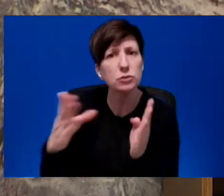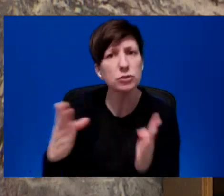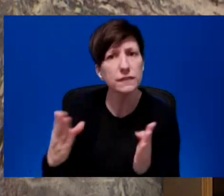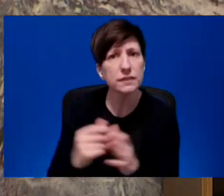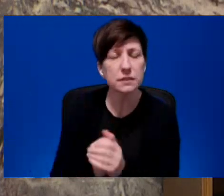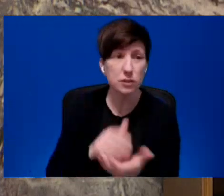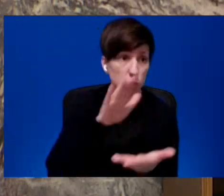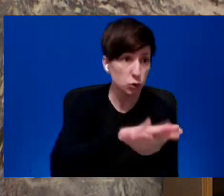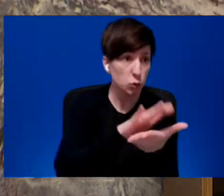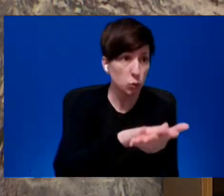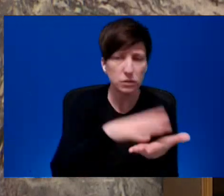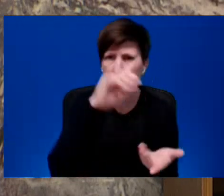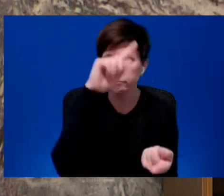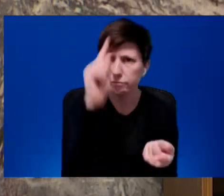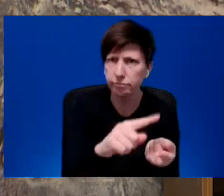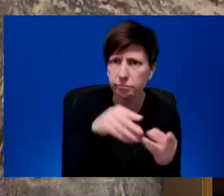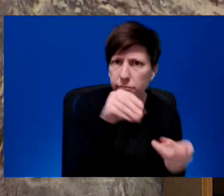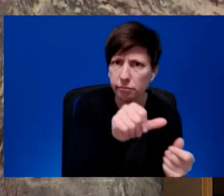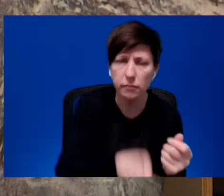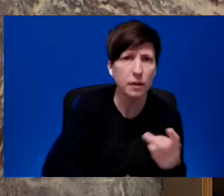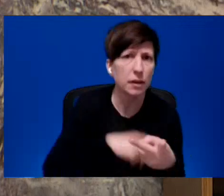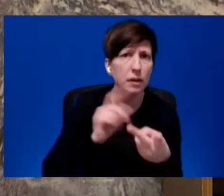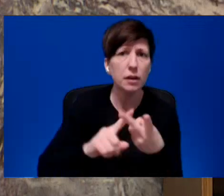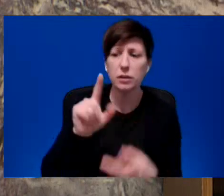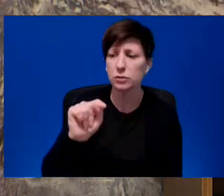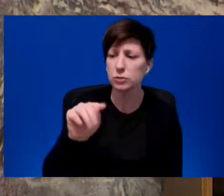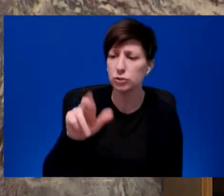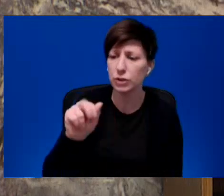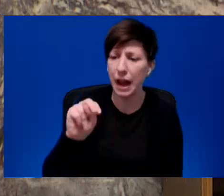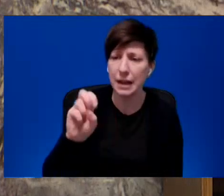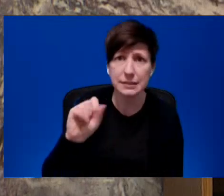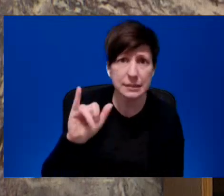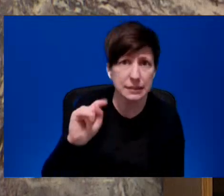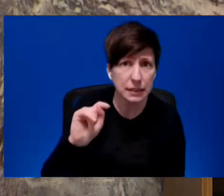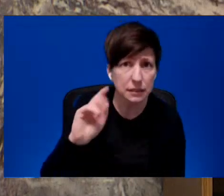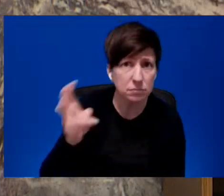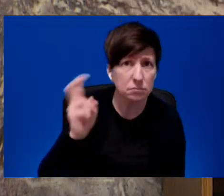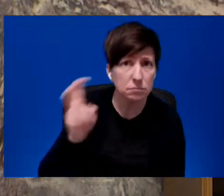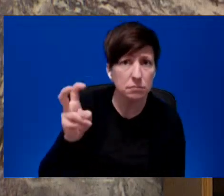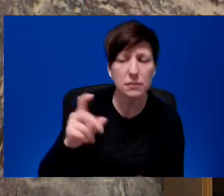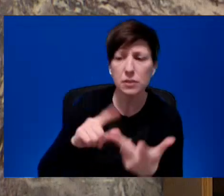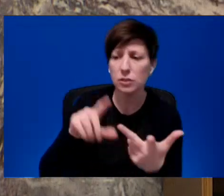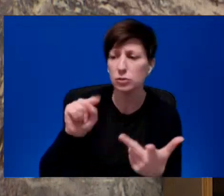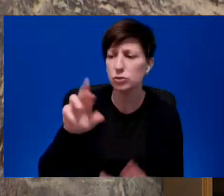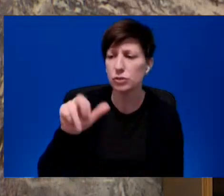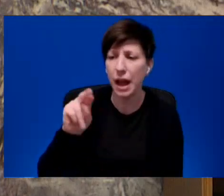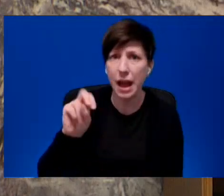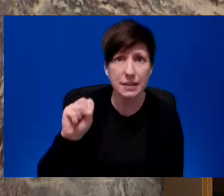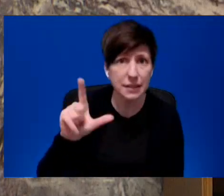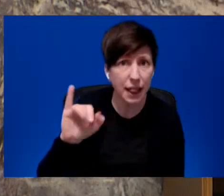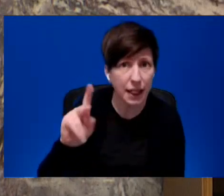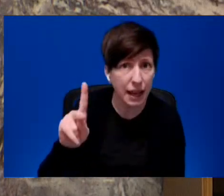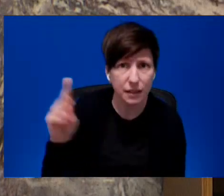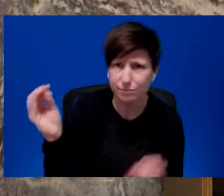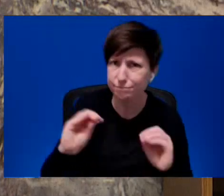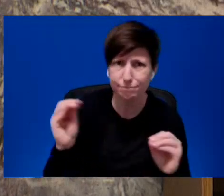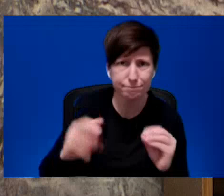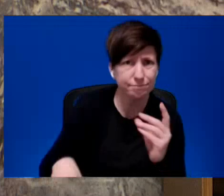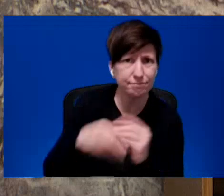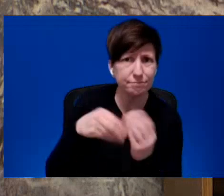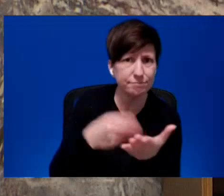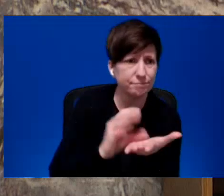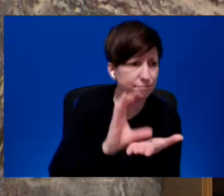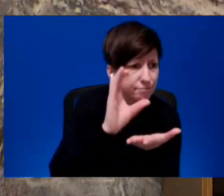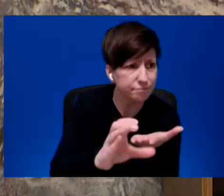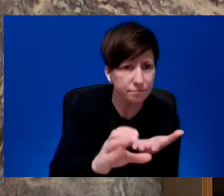out, and no money for expansion of treatment and recovery, despite 7 people a day dying. I